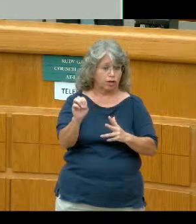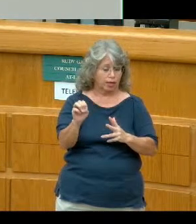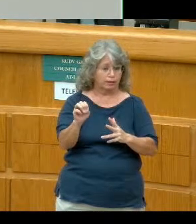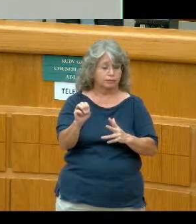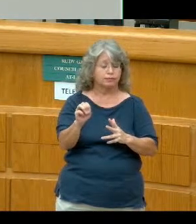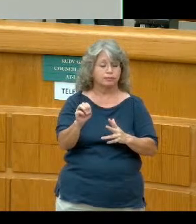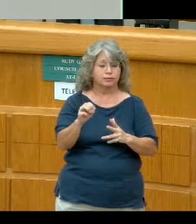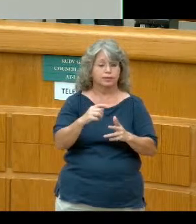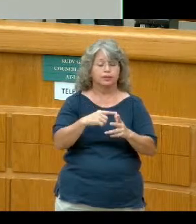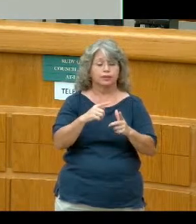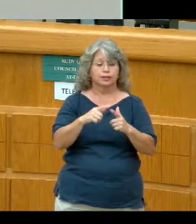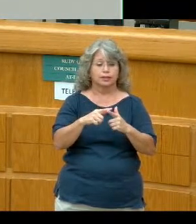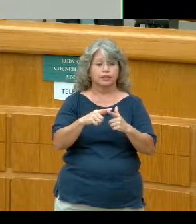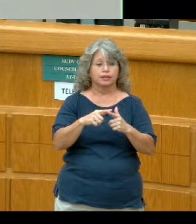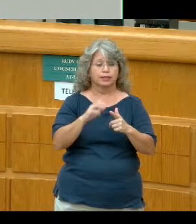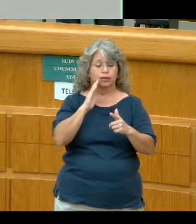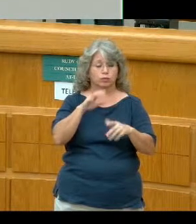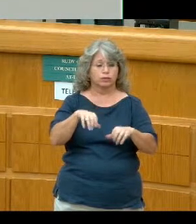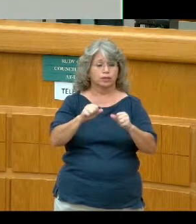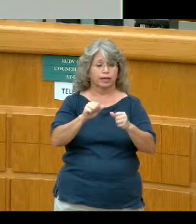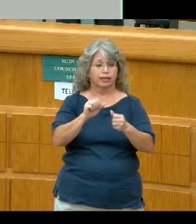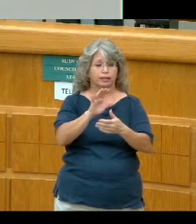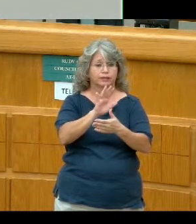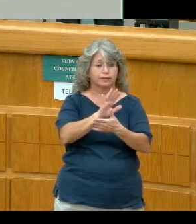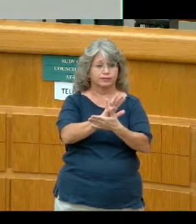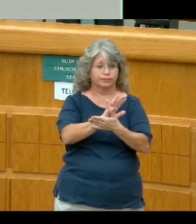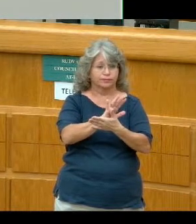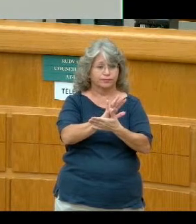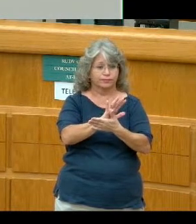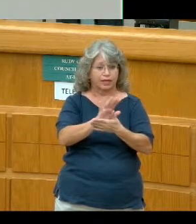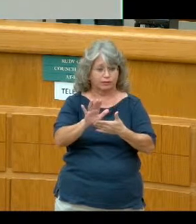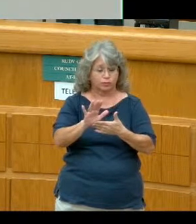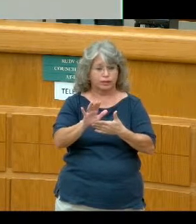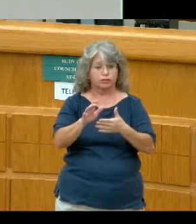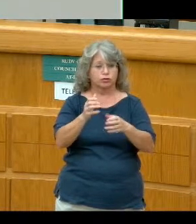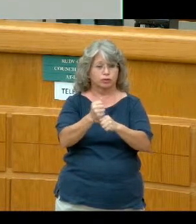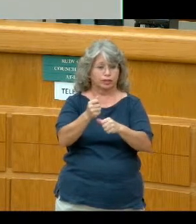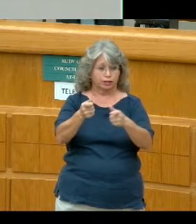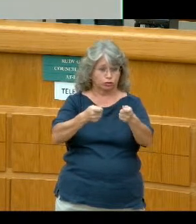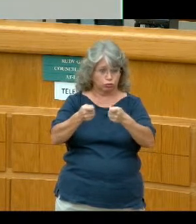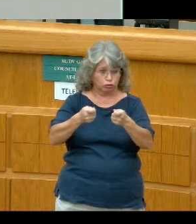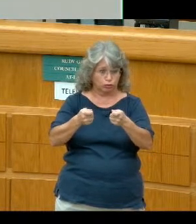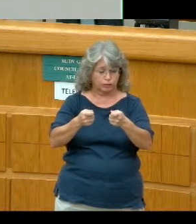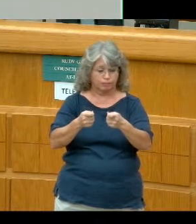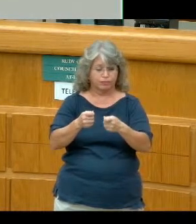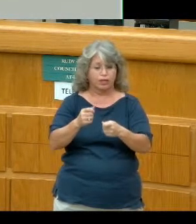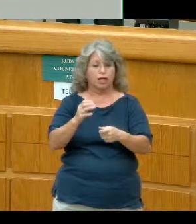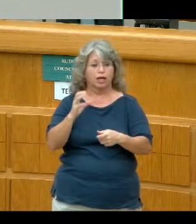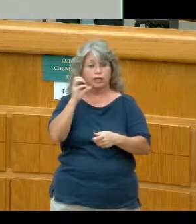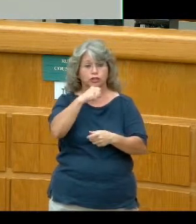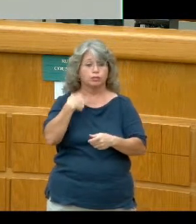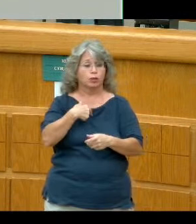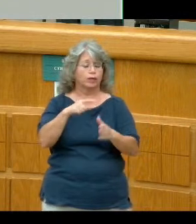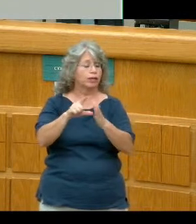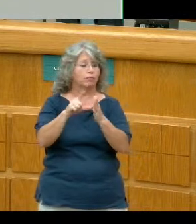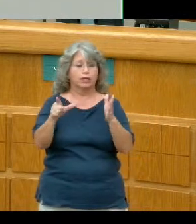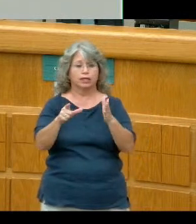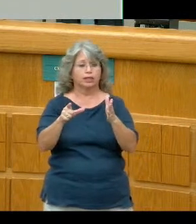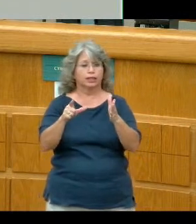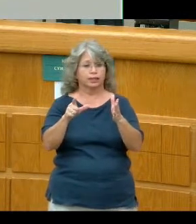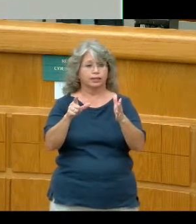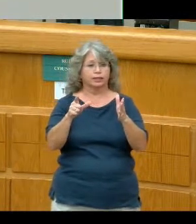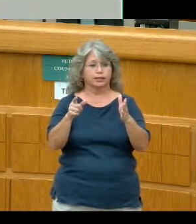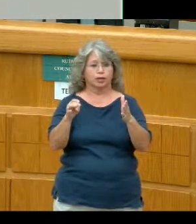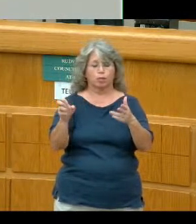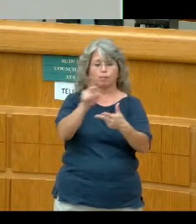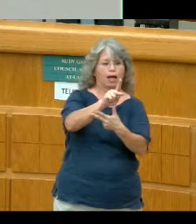now before we transition into trying to get it under control for 7 weeks, assuming we can immediately turn it off. Everybody follows the rules